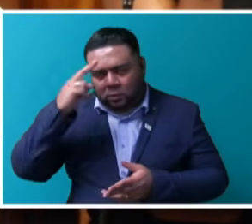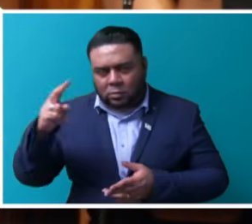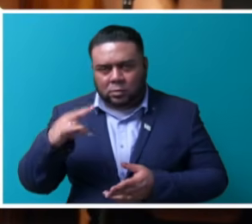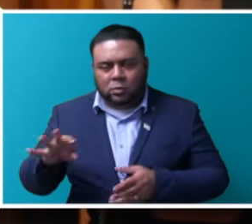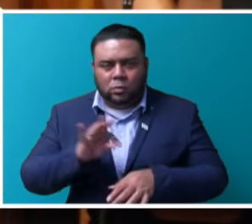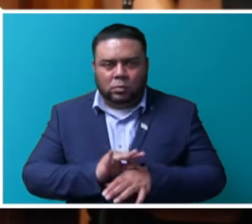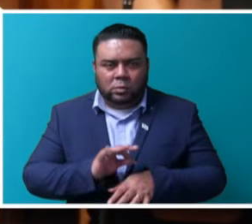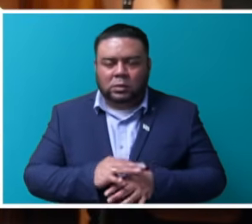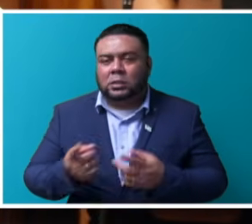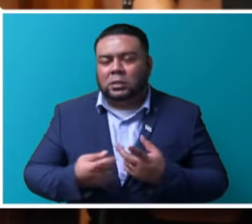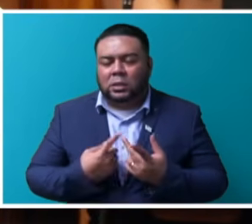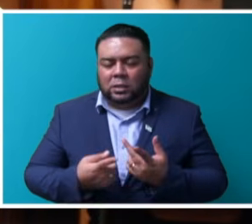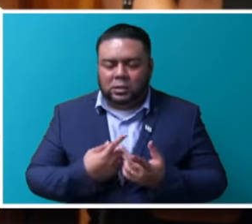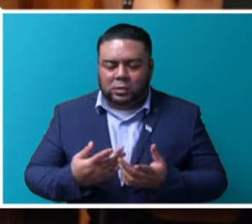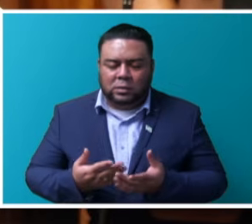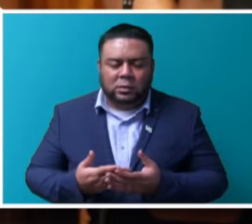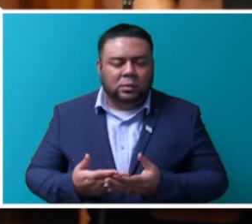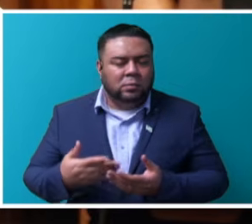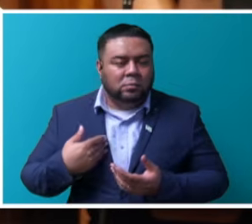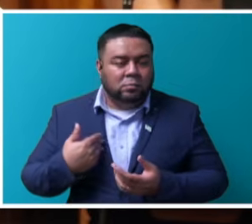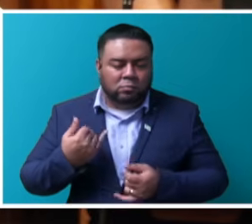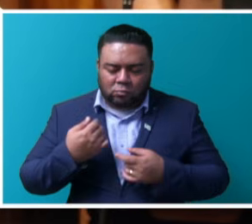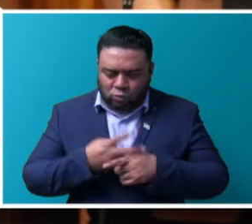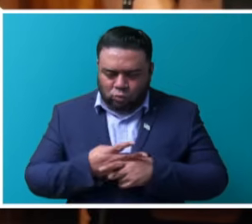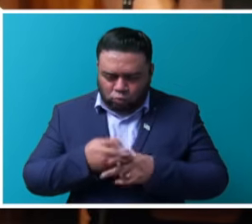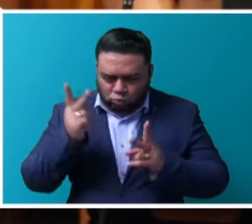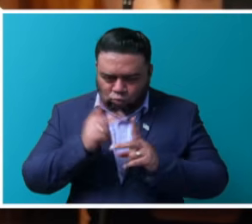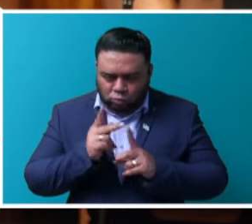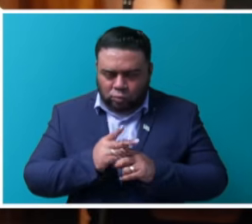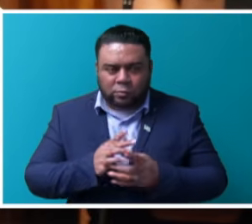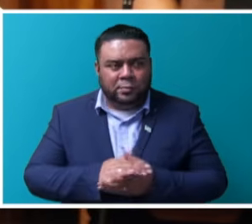other health priority infrastructure across the country.